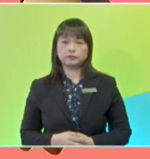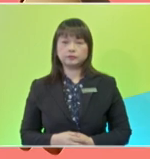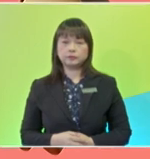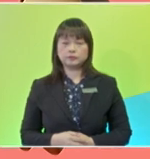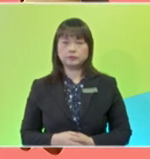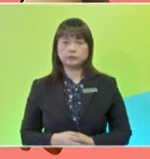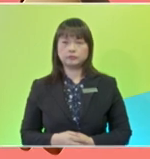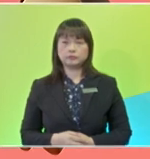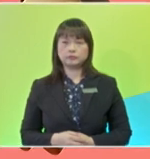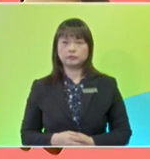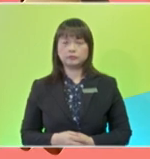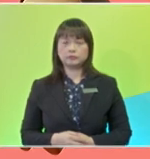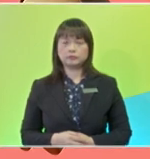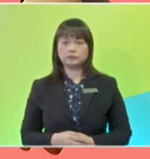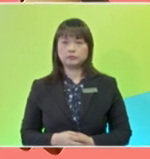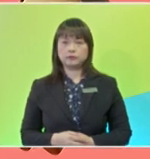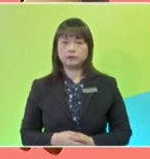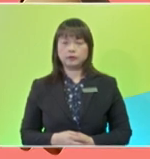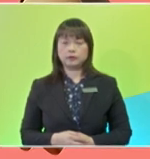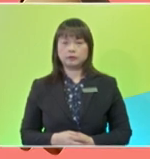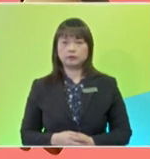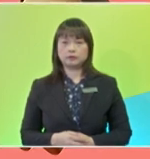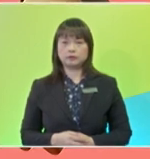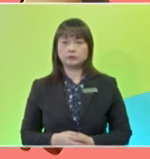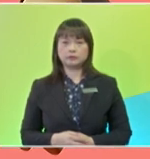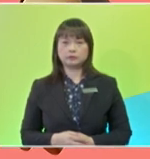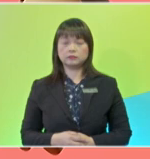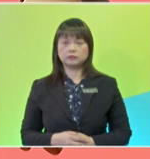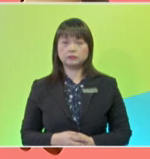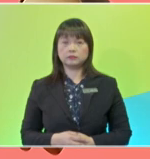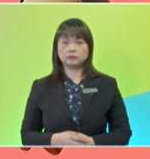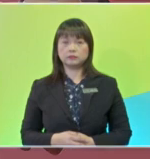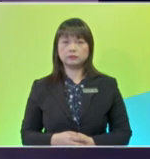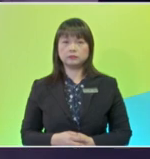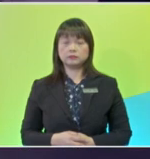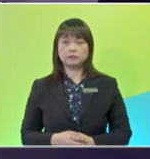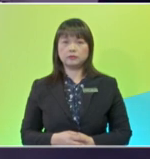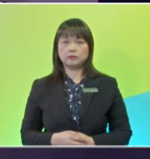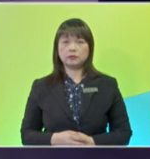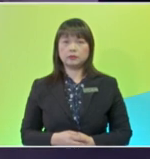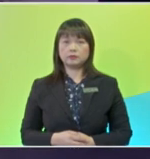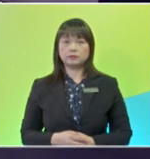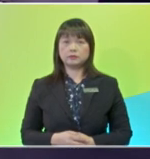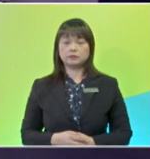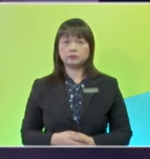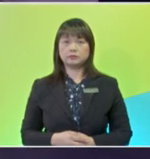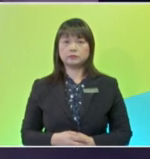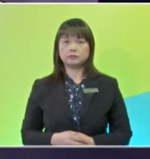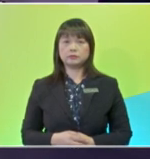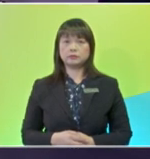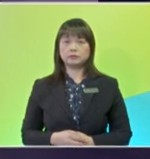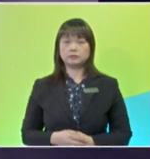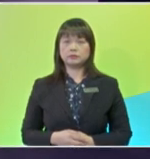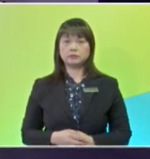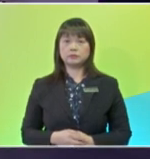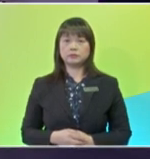moon. This is the whole cycle of the pieces of the moon. Okay. So, Tivia. Yes. I think this is a lot to